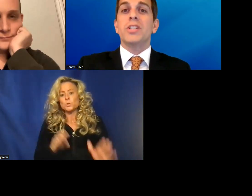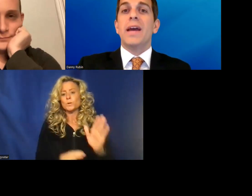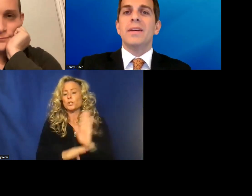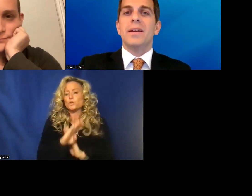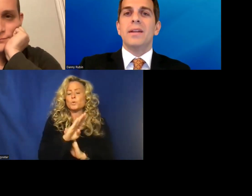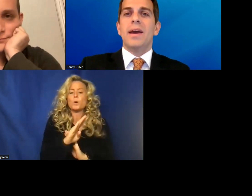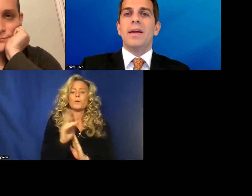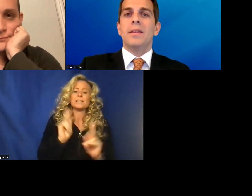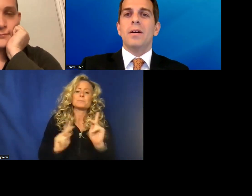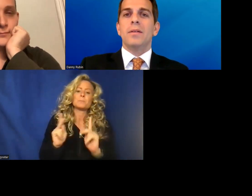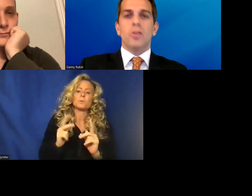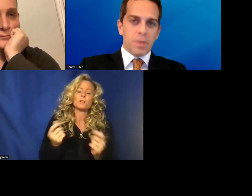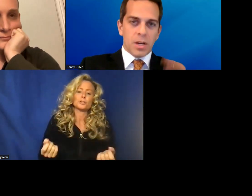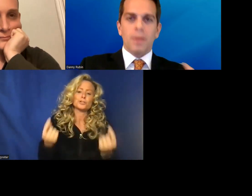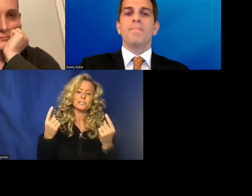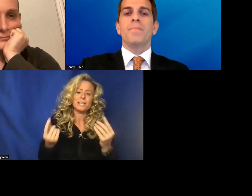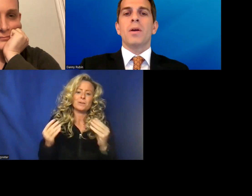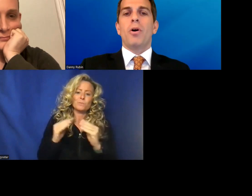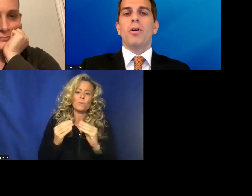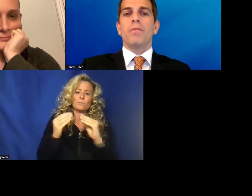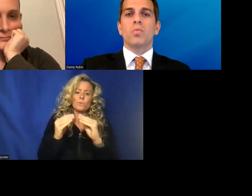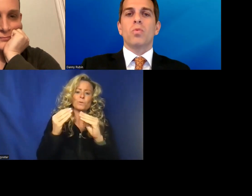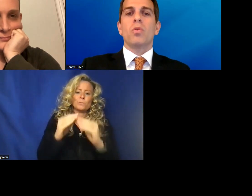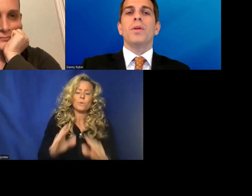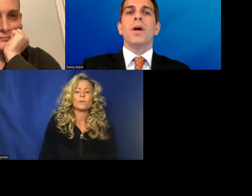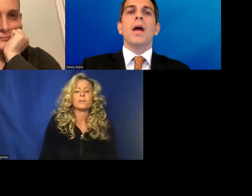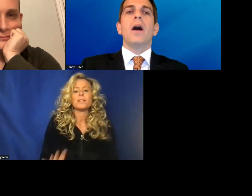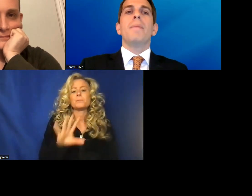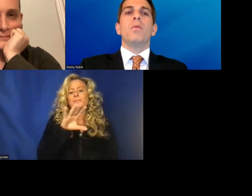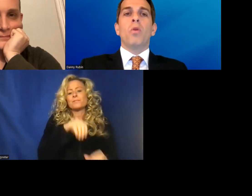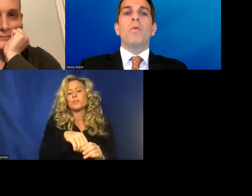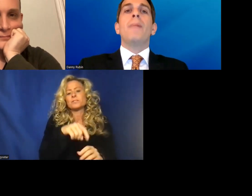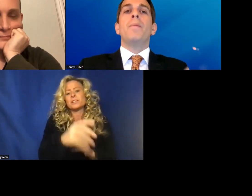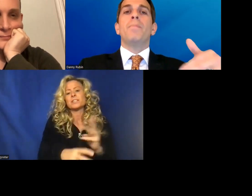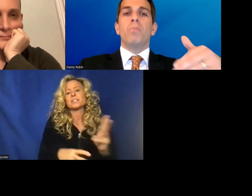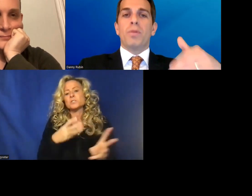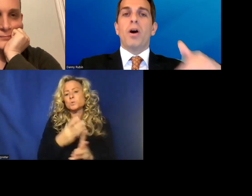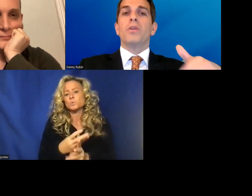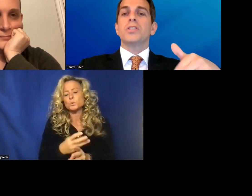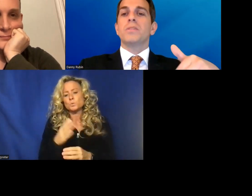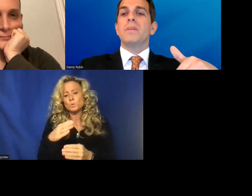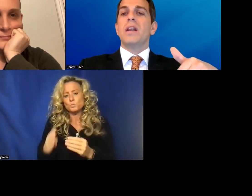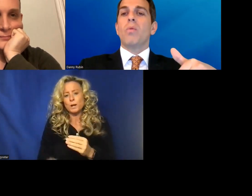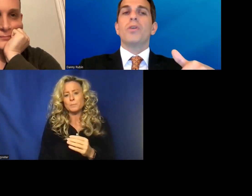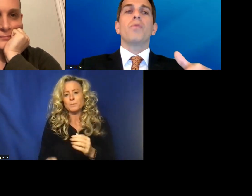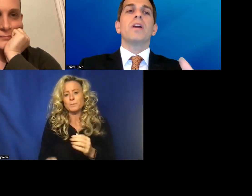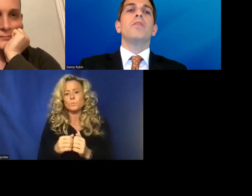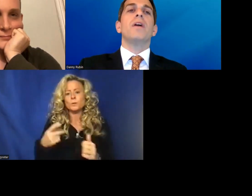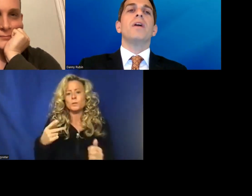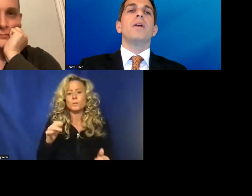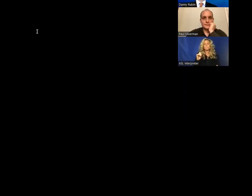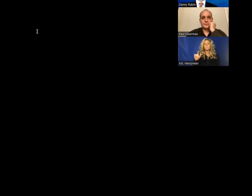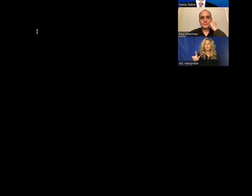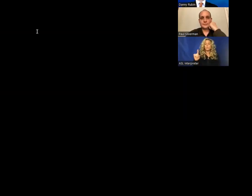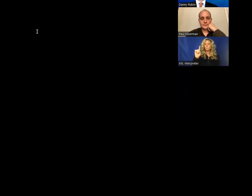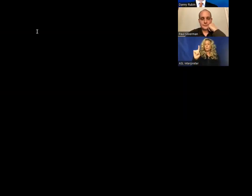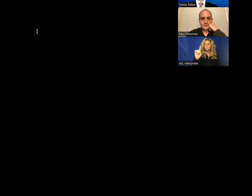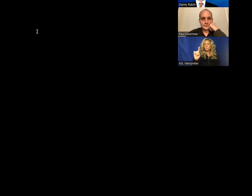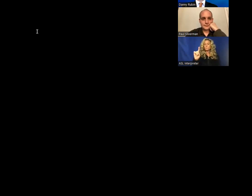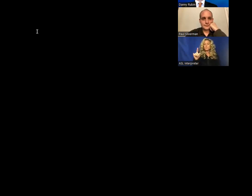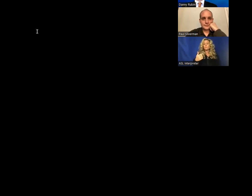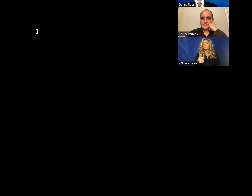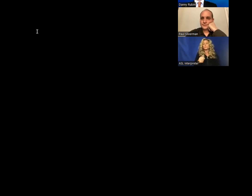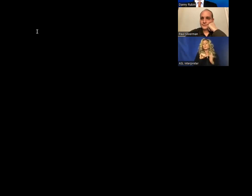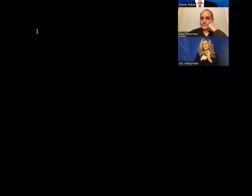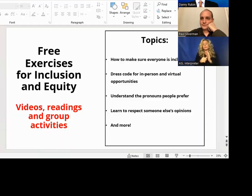come to understand it and become part of this world. We'll wrap up with Paul in just a minute. I want to reiterate everything I said at